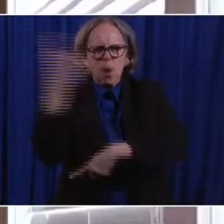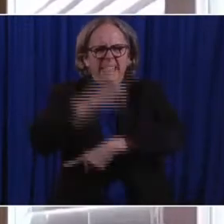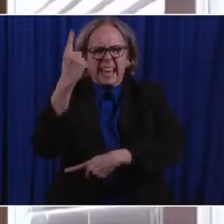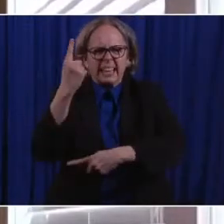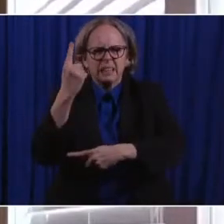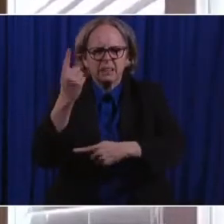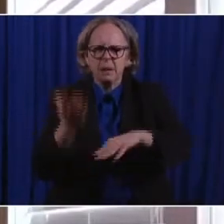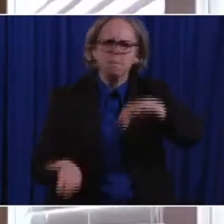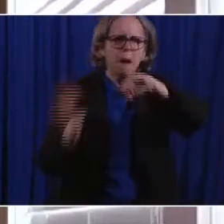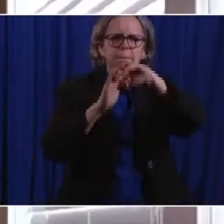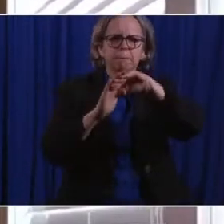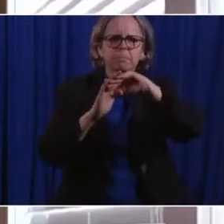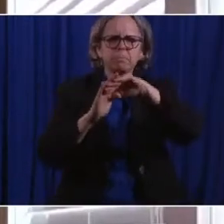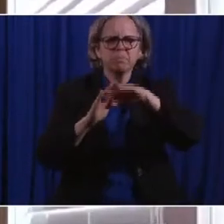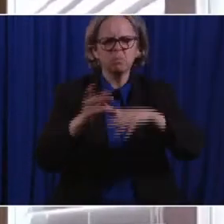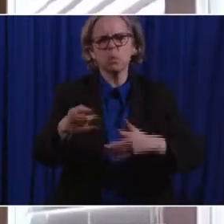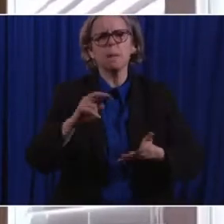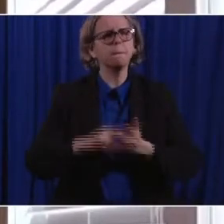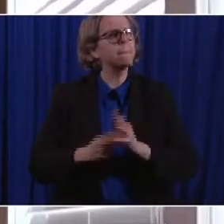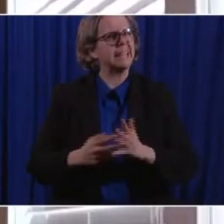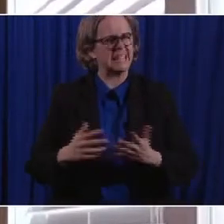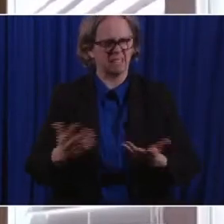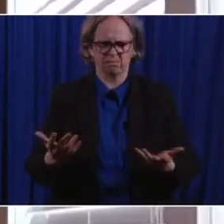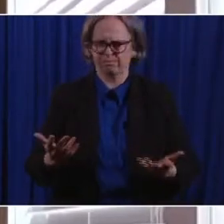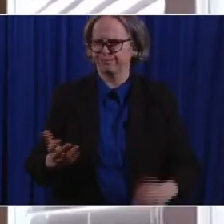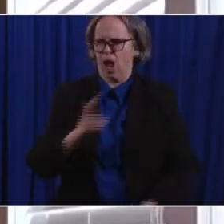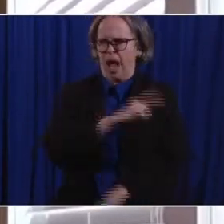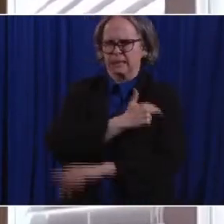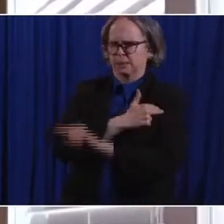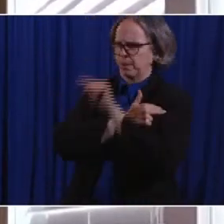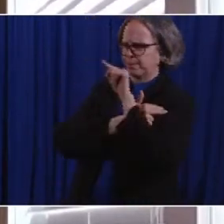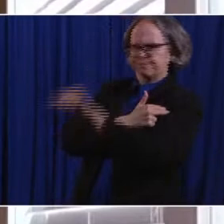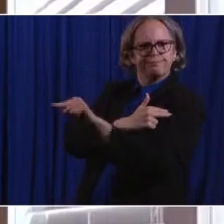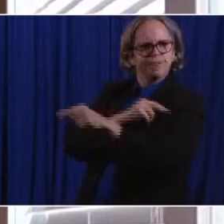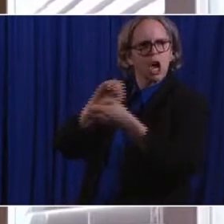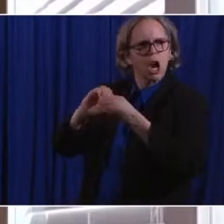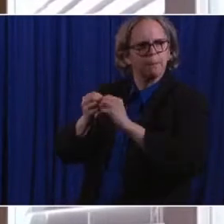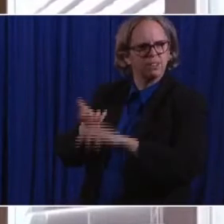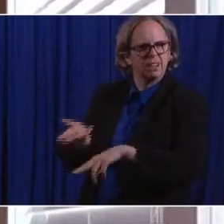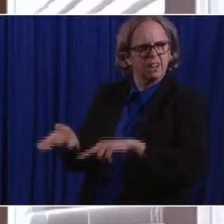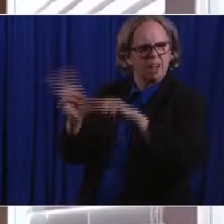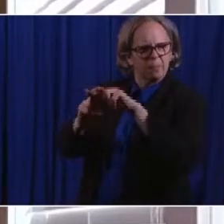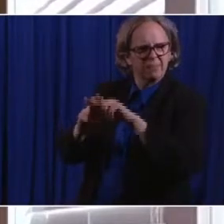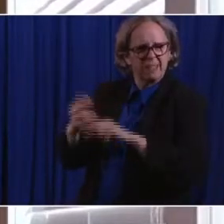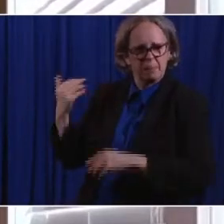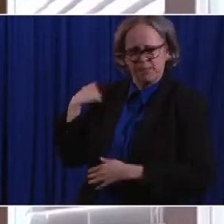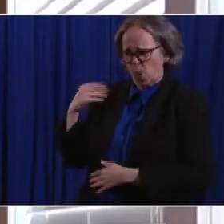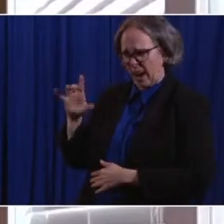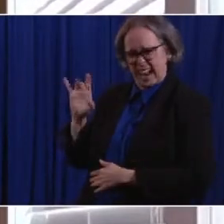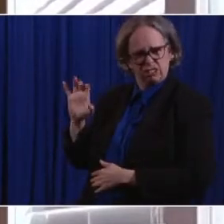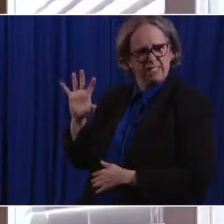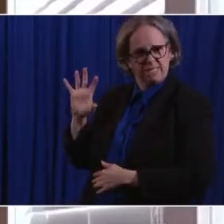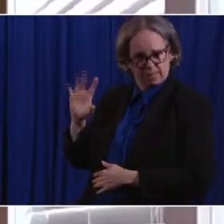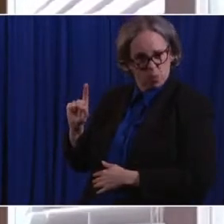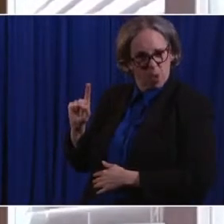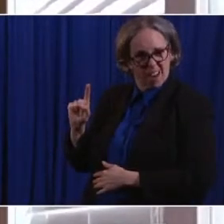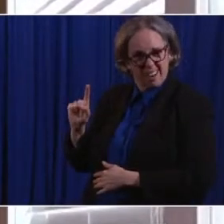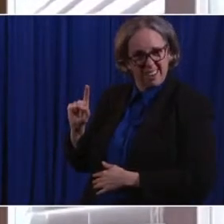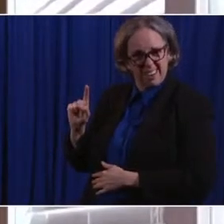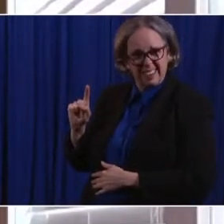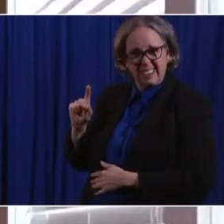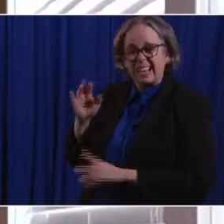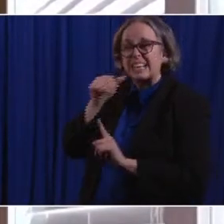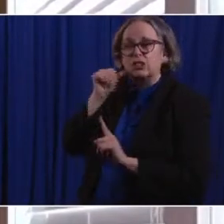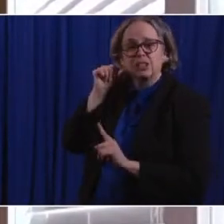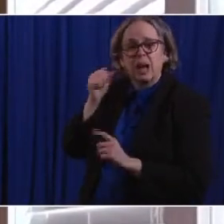concurrent hospitalizations, up from 851 a week ago to 978 yesterday. And our